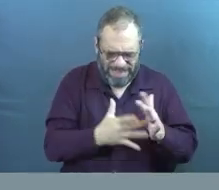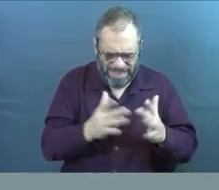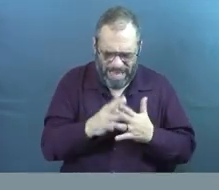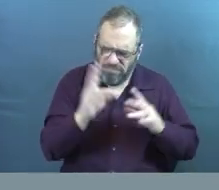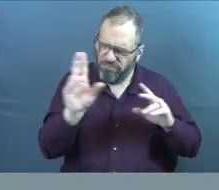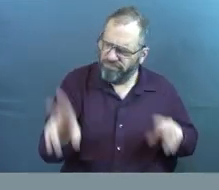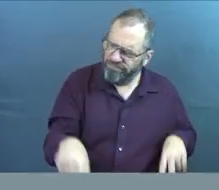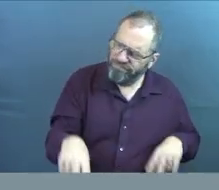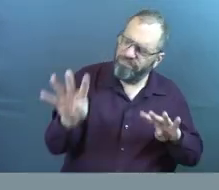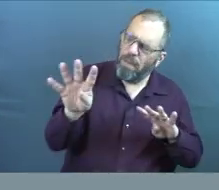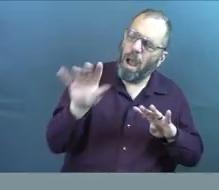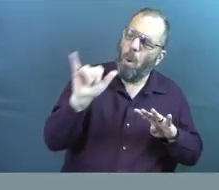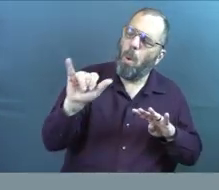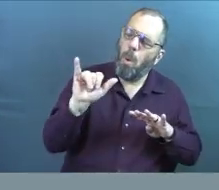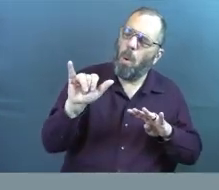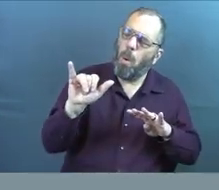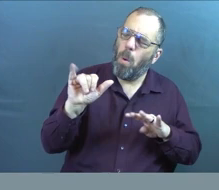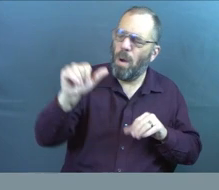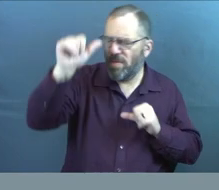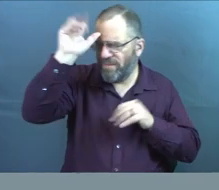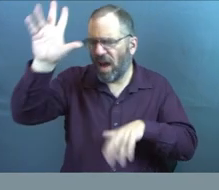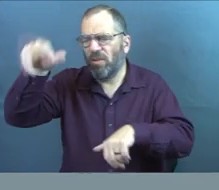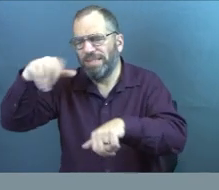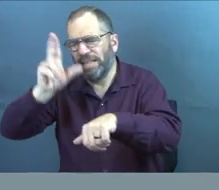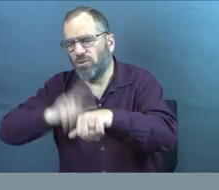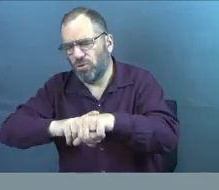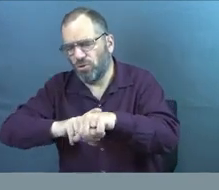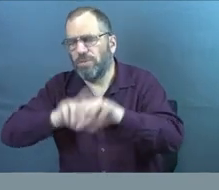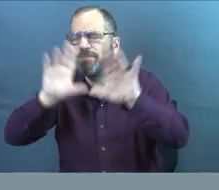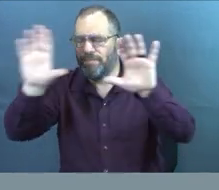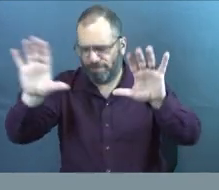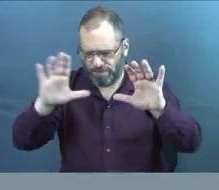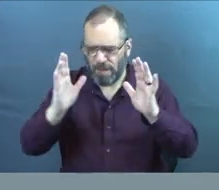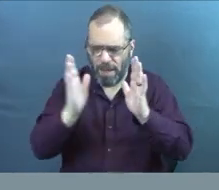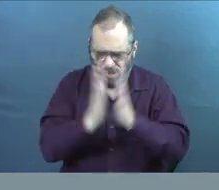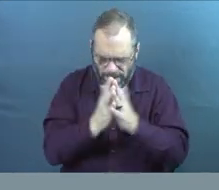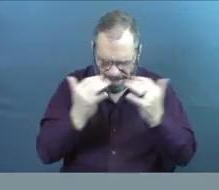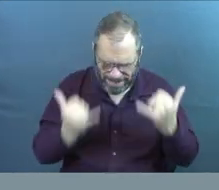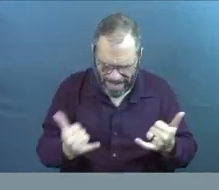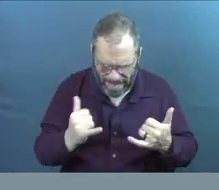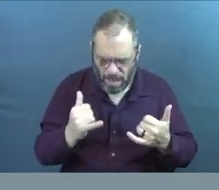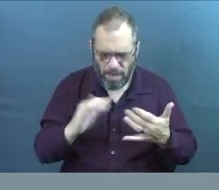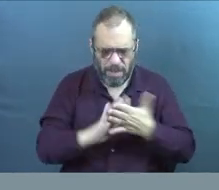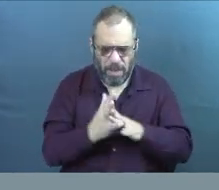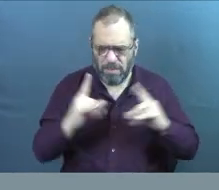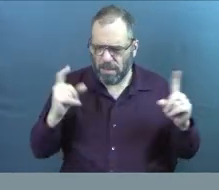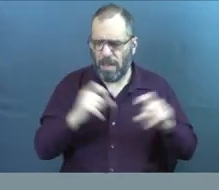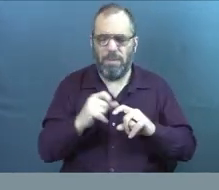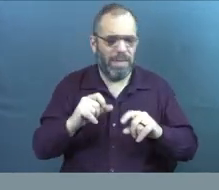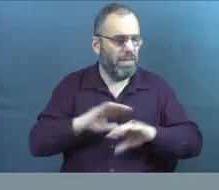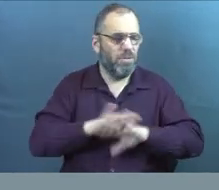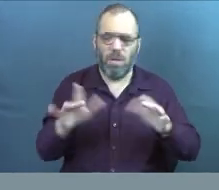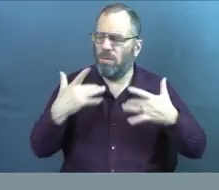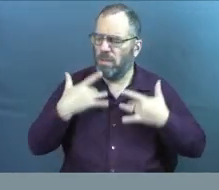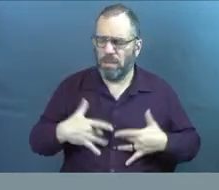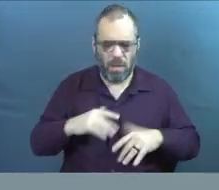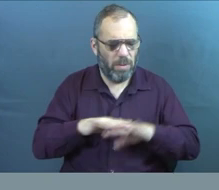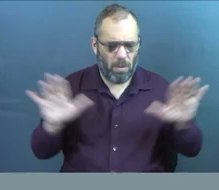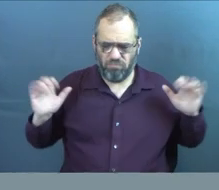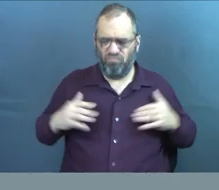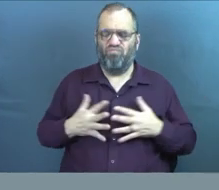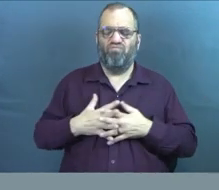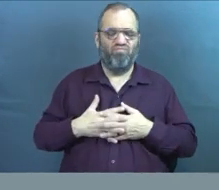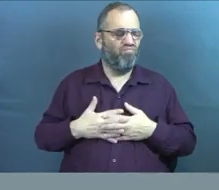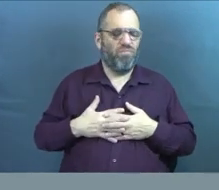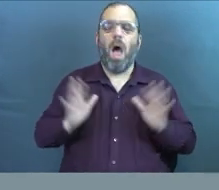look to you, Jesus, to see the nature of the Father. So Lord, I pray that as we do this, Lord, and as things get complex, that we don't get discouraged. We don't step away, God. But